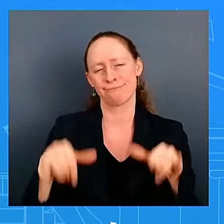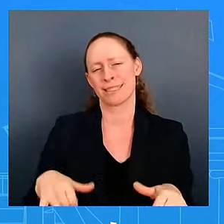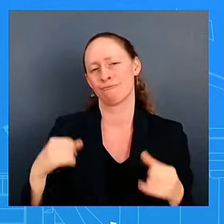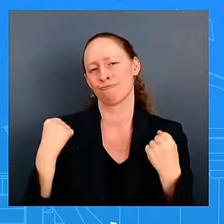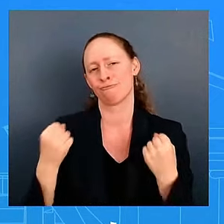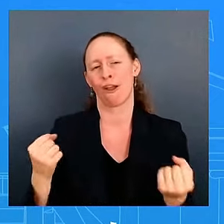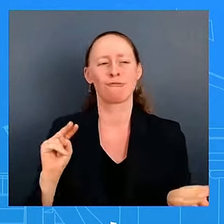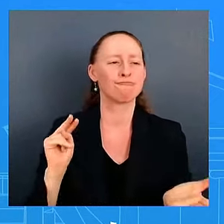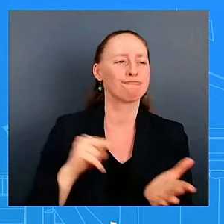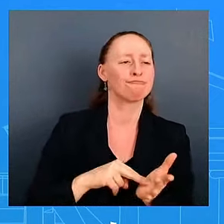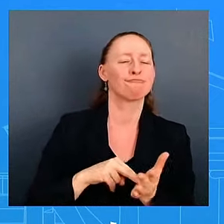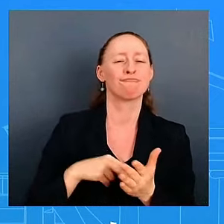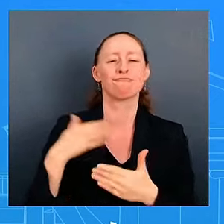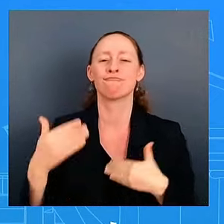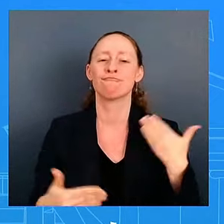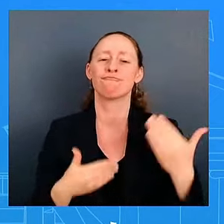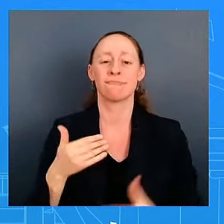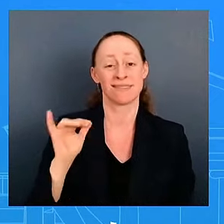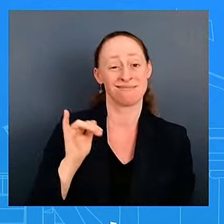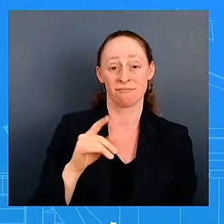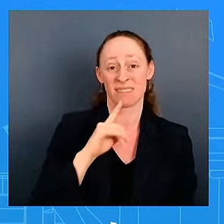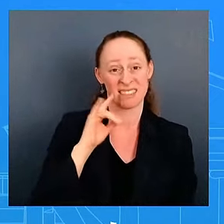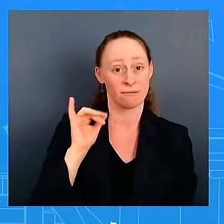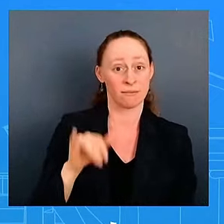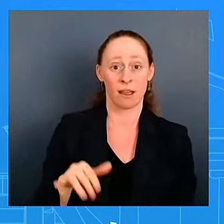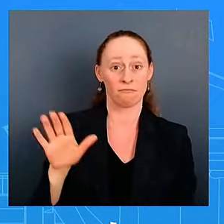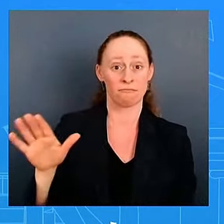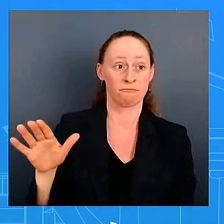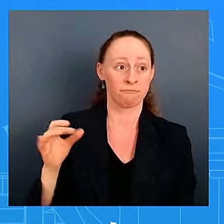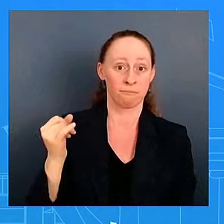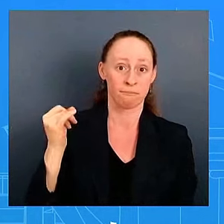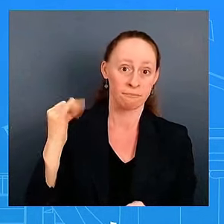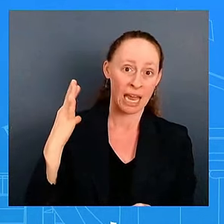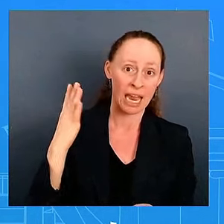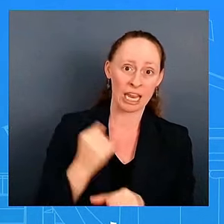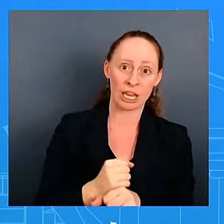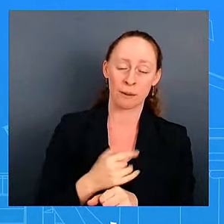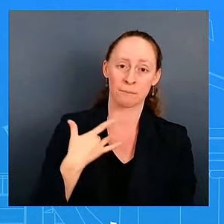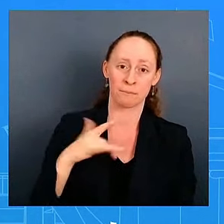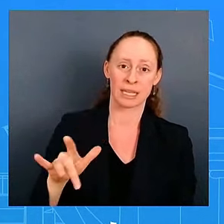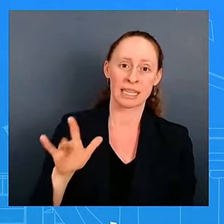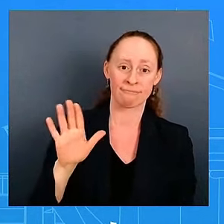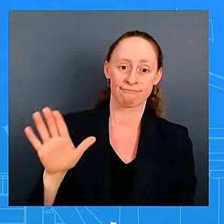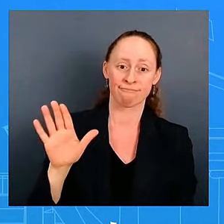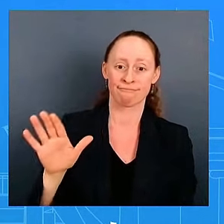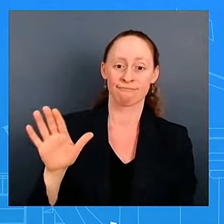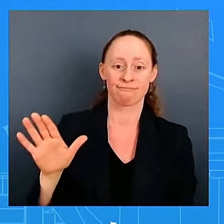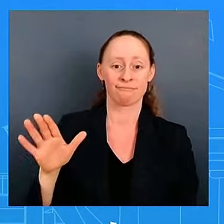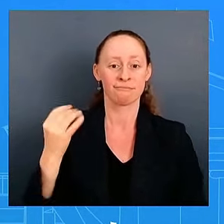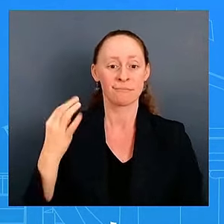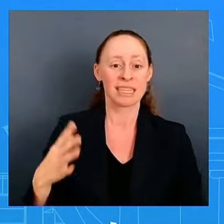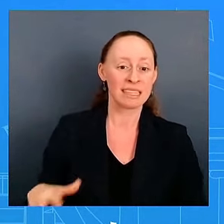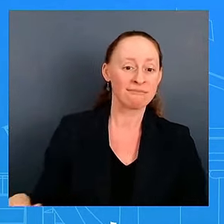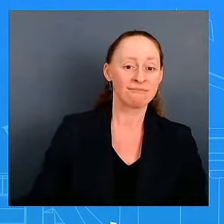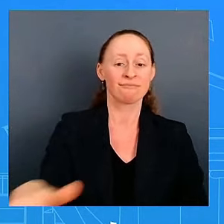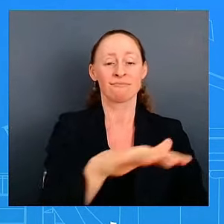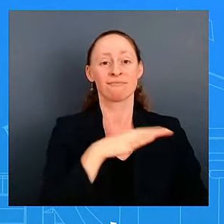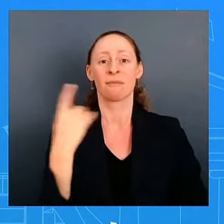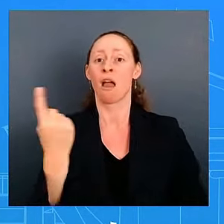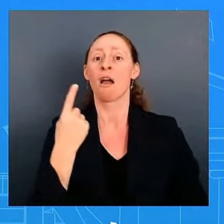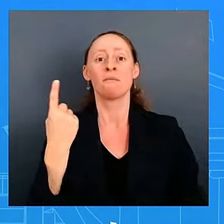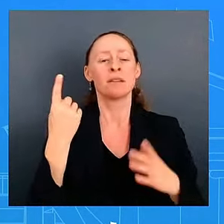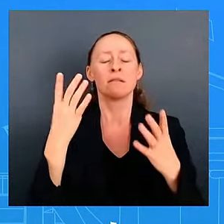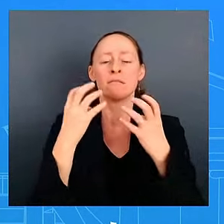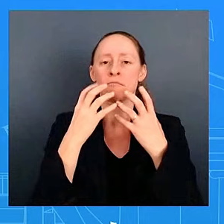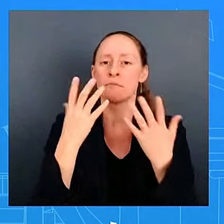Americans, and certainly millions of Americans who back his leadership. And like him, care. They care about working people.